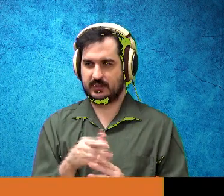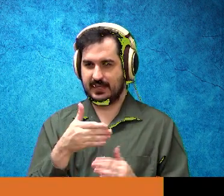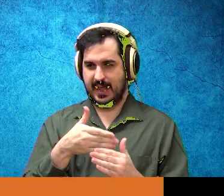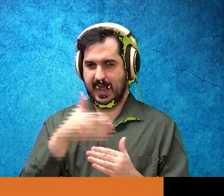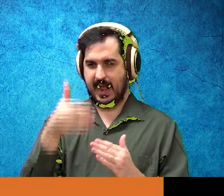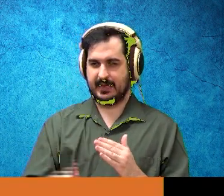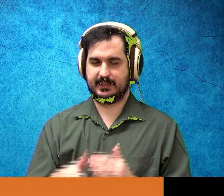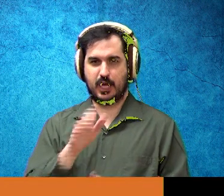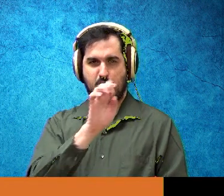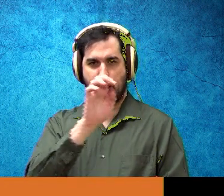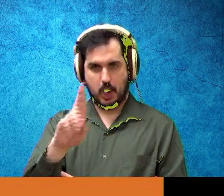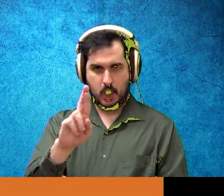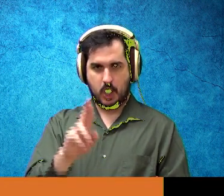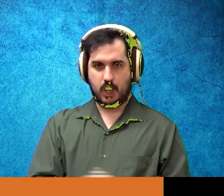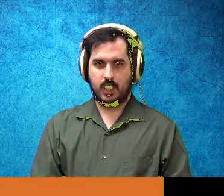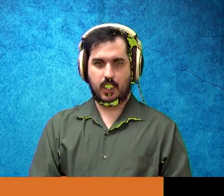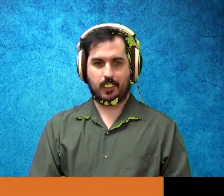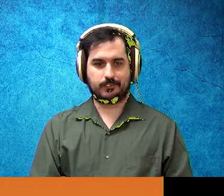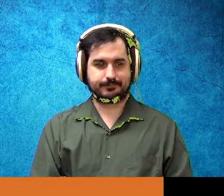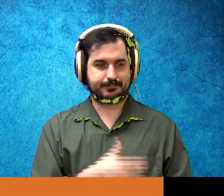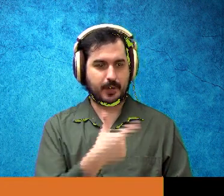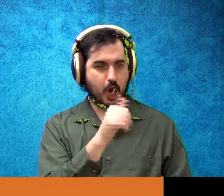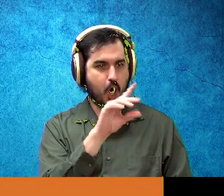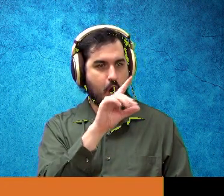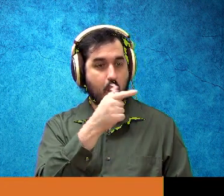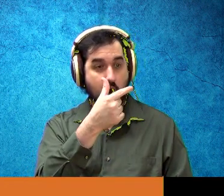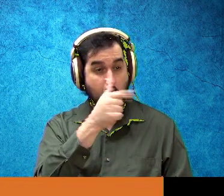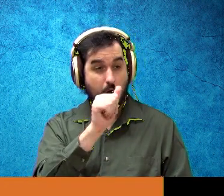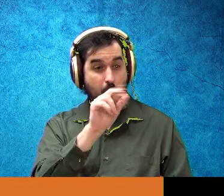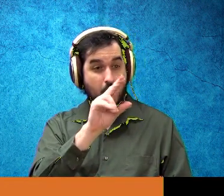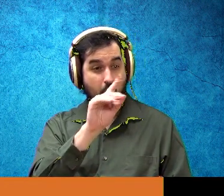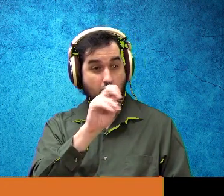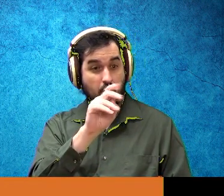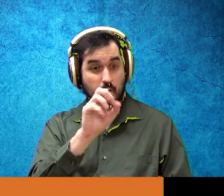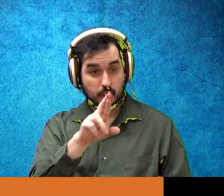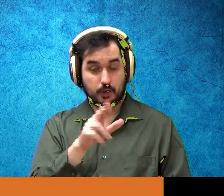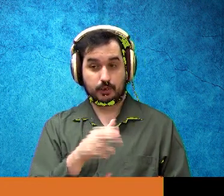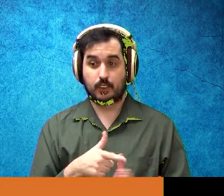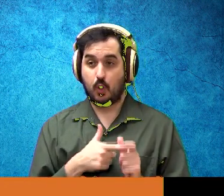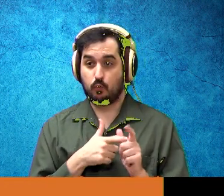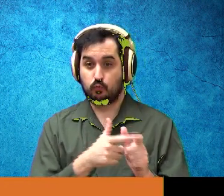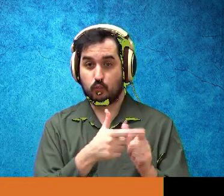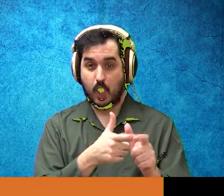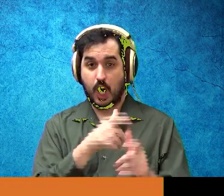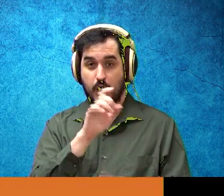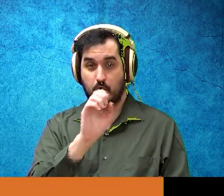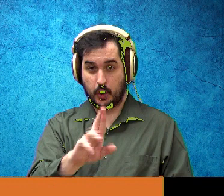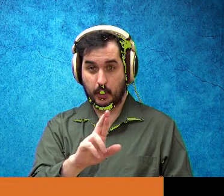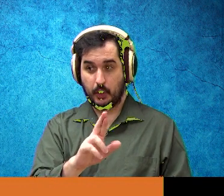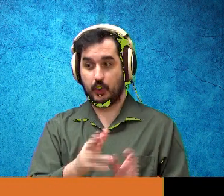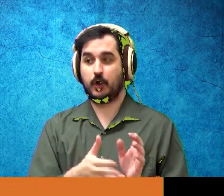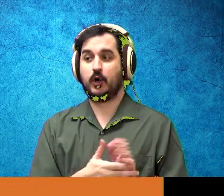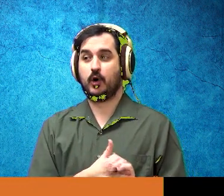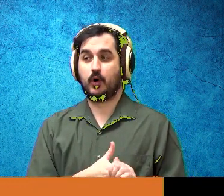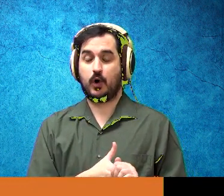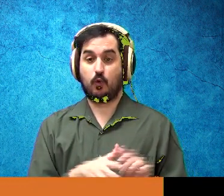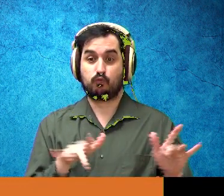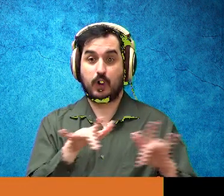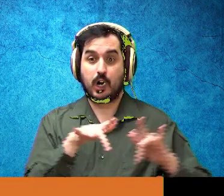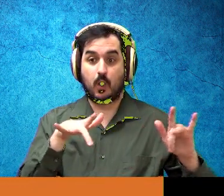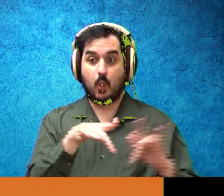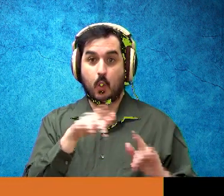Gardener, runner, recorder. A gardener is someone who gardens. A runner is someone who runs. A recorder is a machine that records